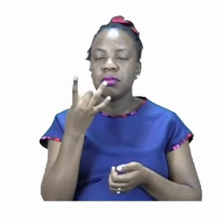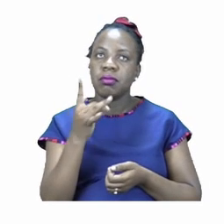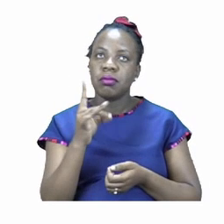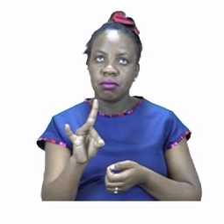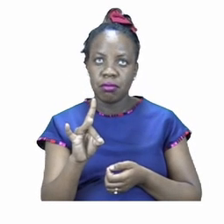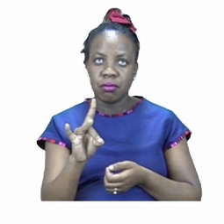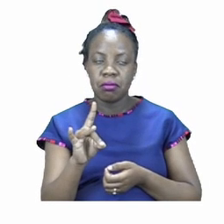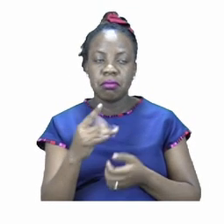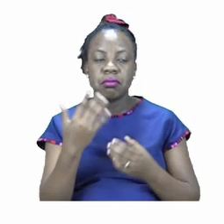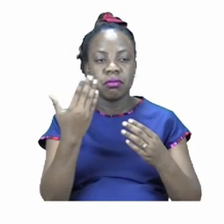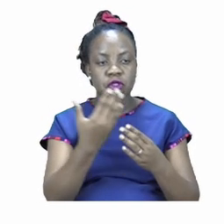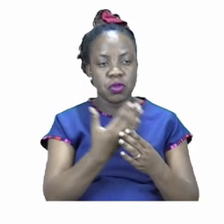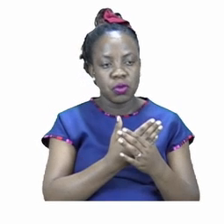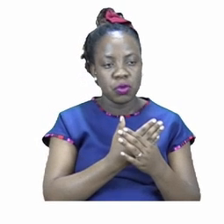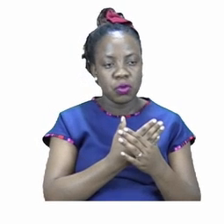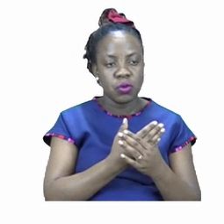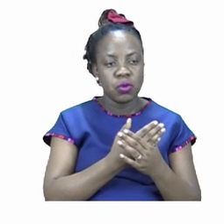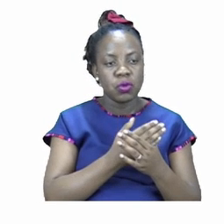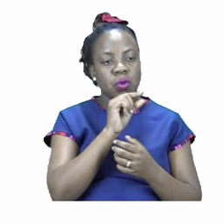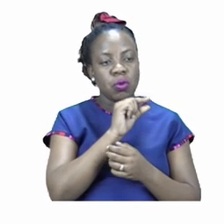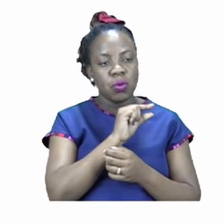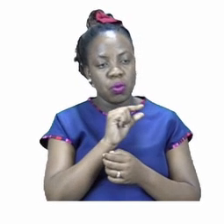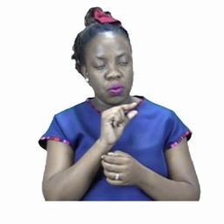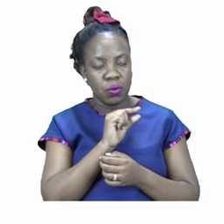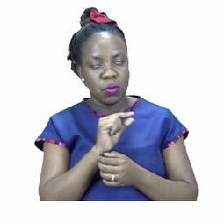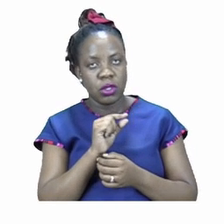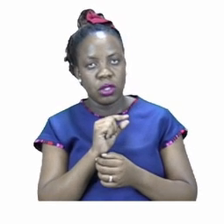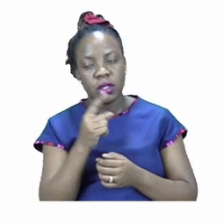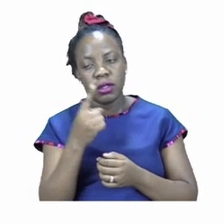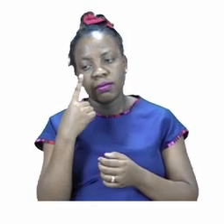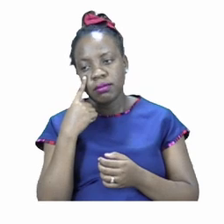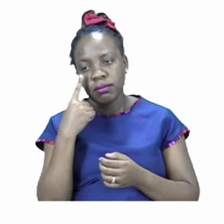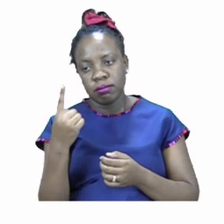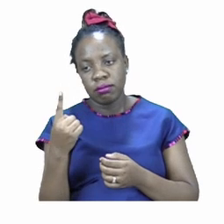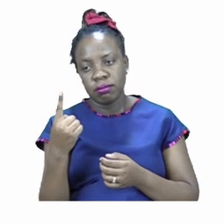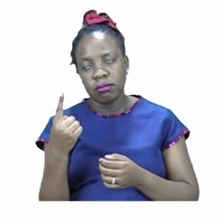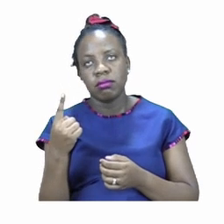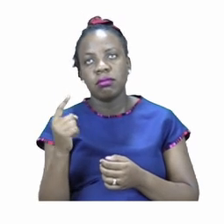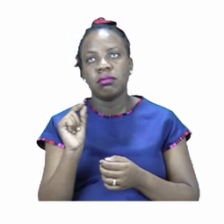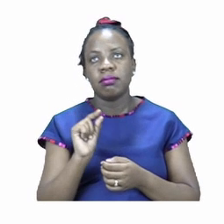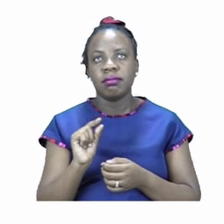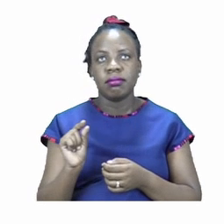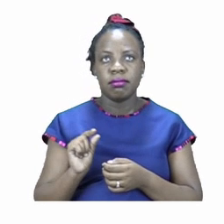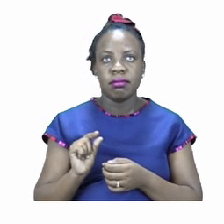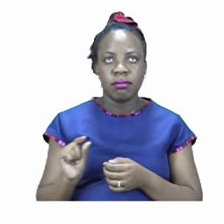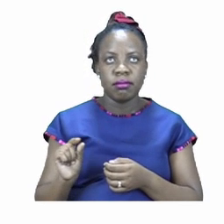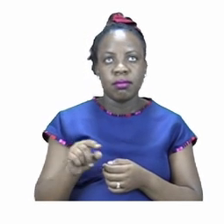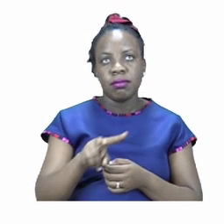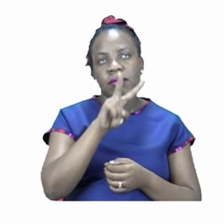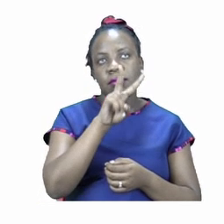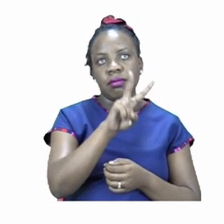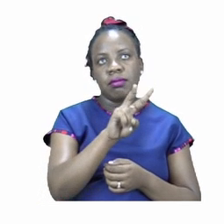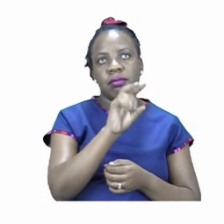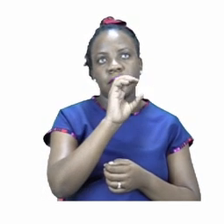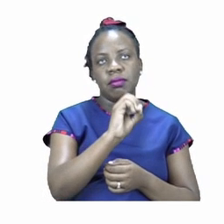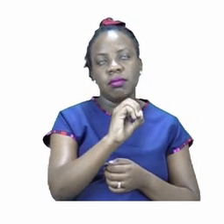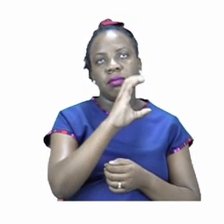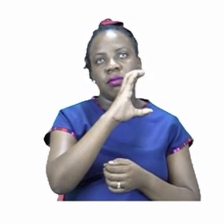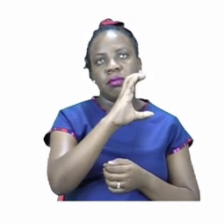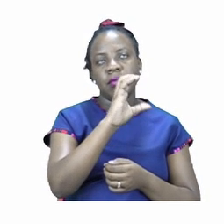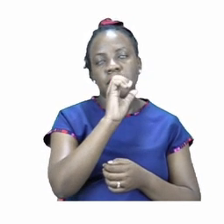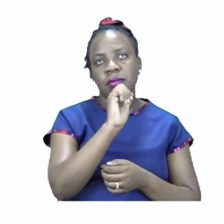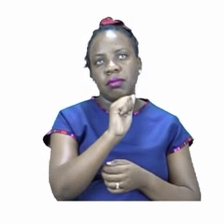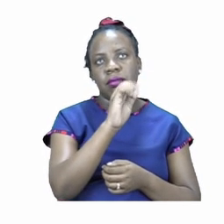our sight words. Remember, vocabulary words are probably new words that we have not bumped